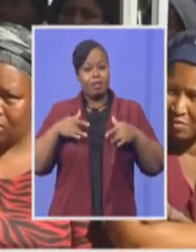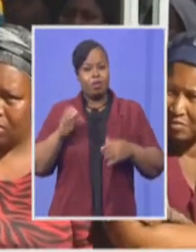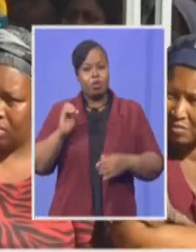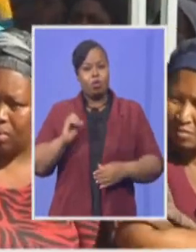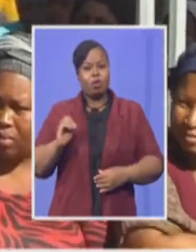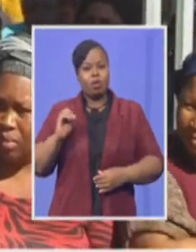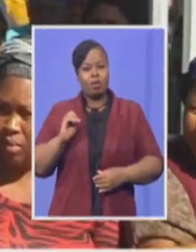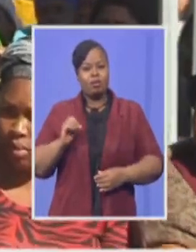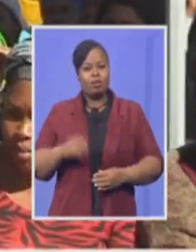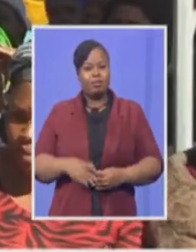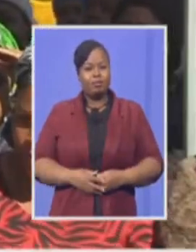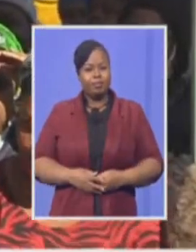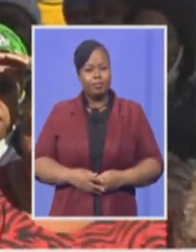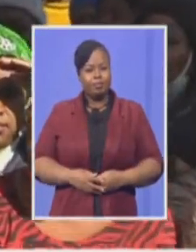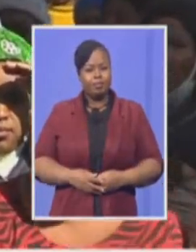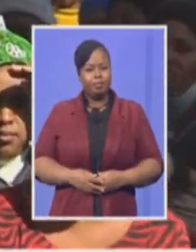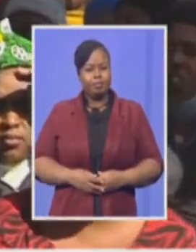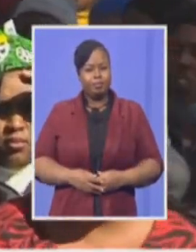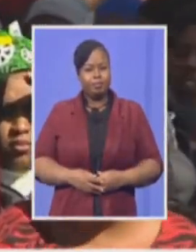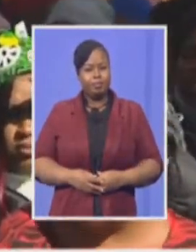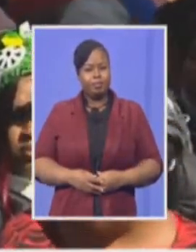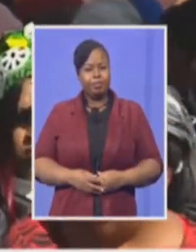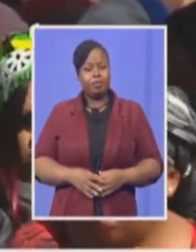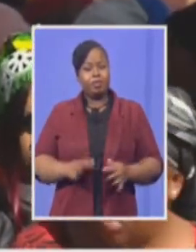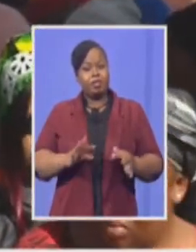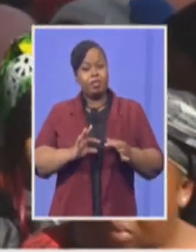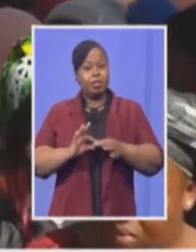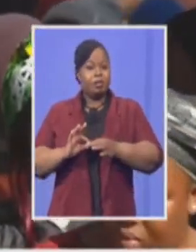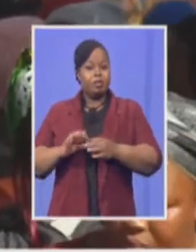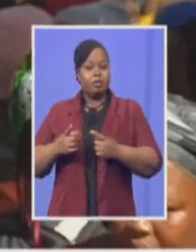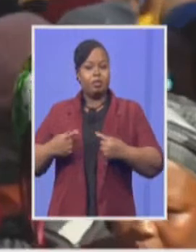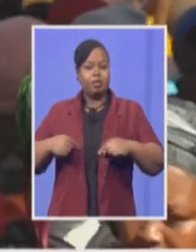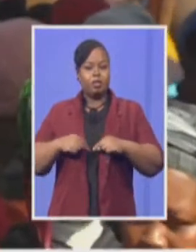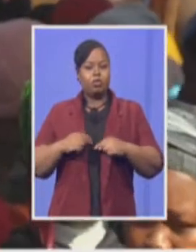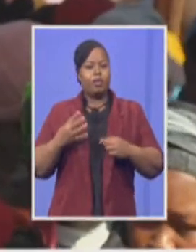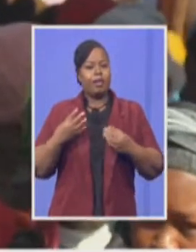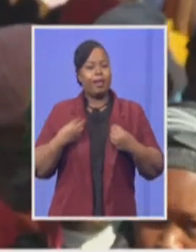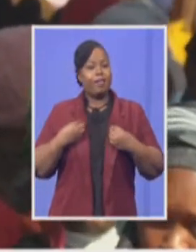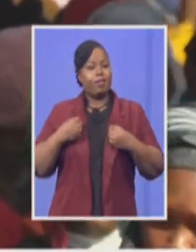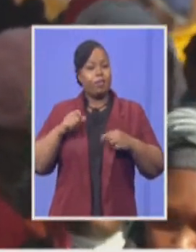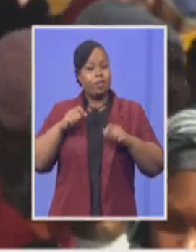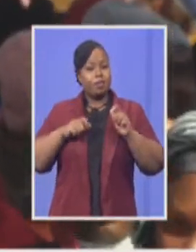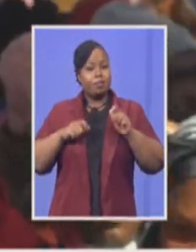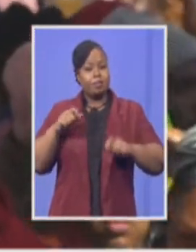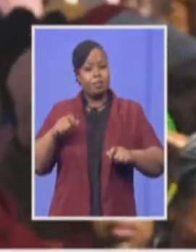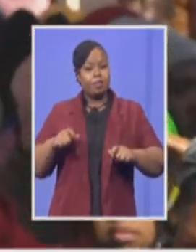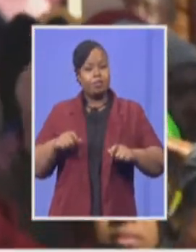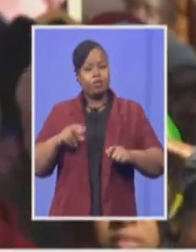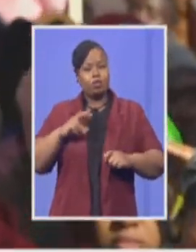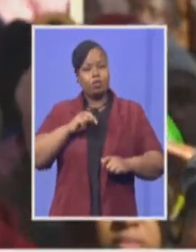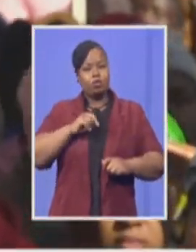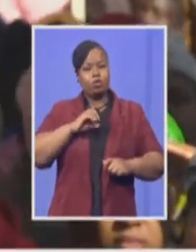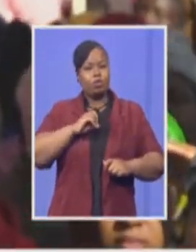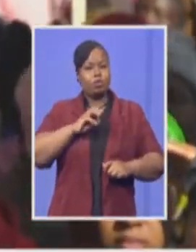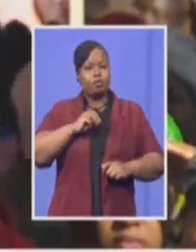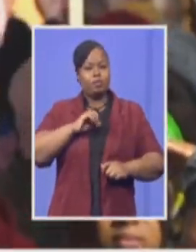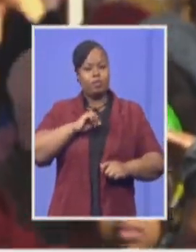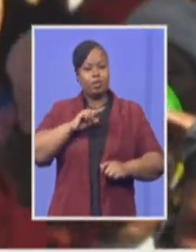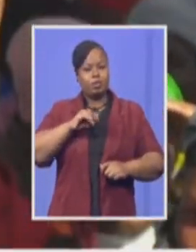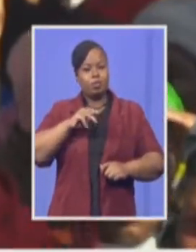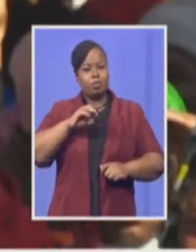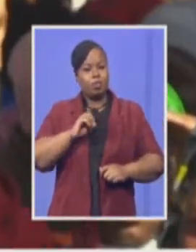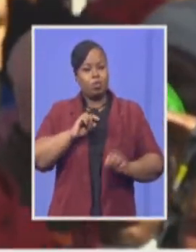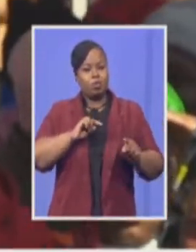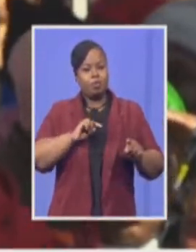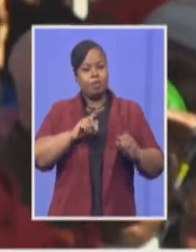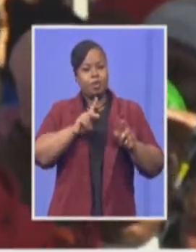Flats. The relationship that we have nabantu base-Nomzamo Park. Abantu base-Nomzamo